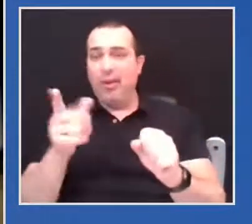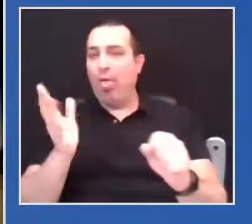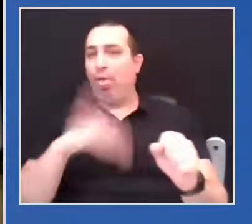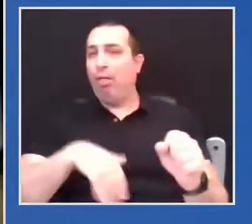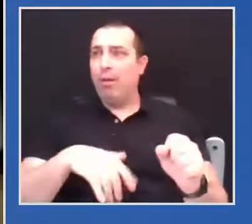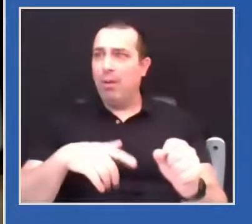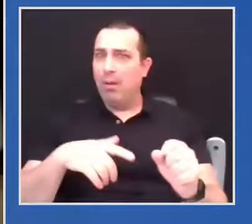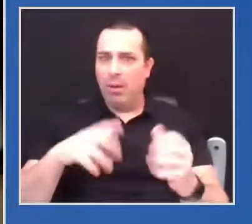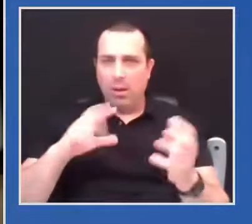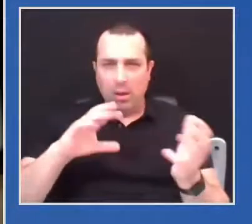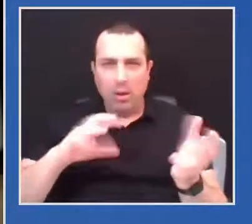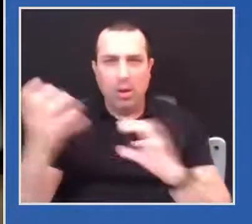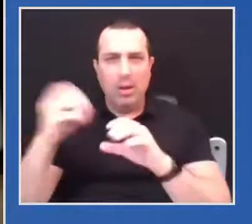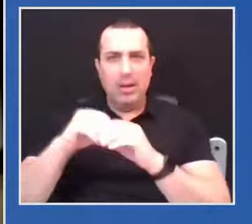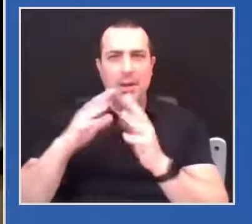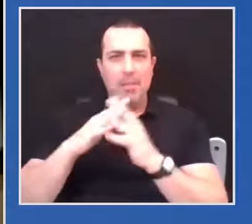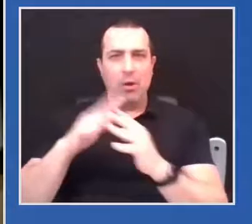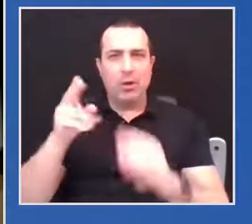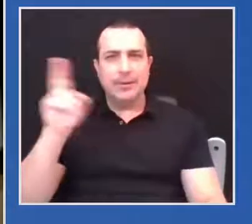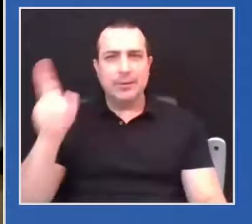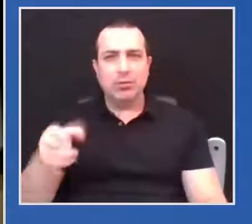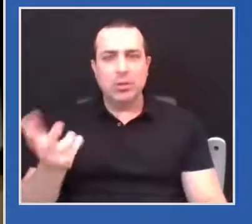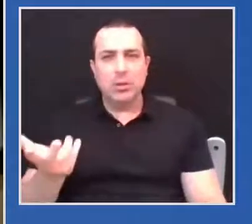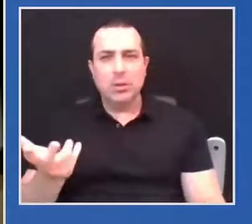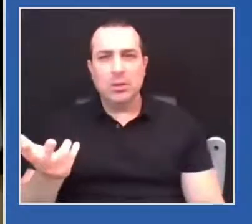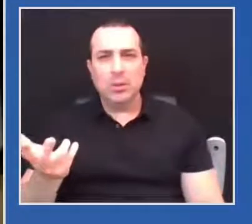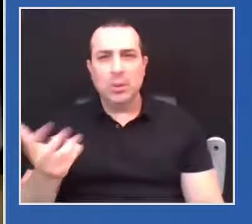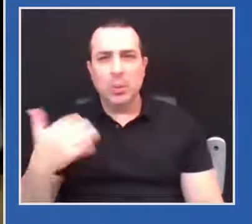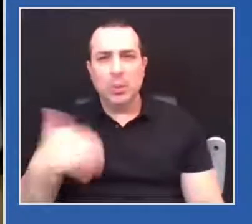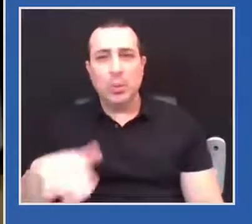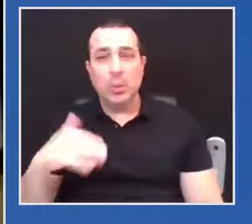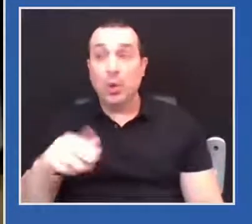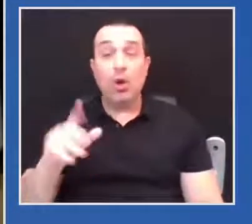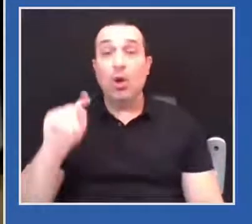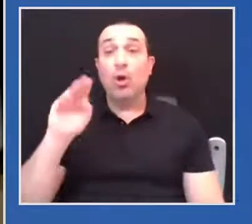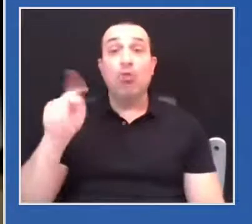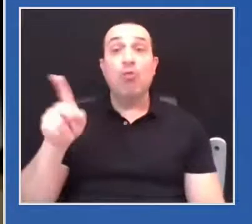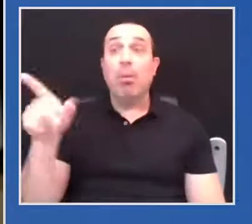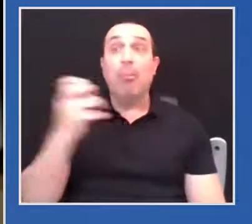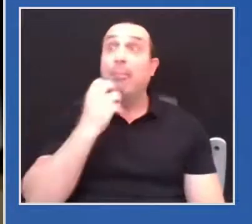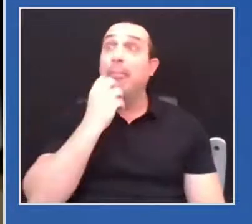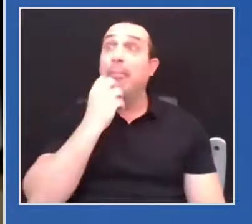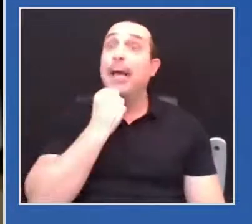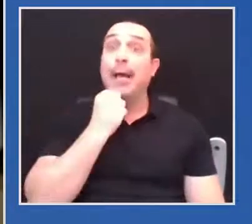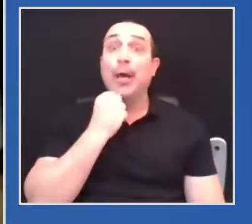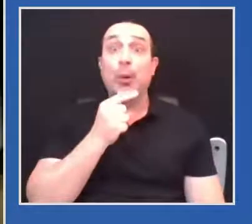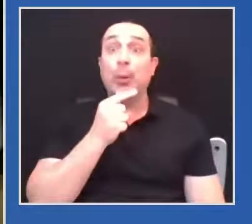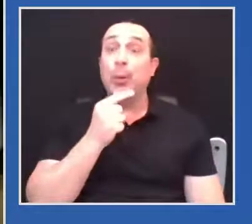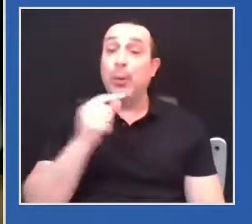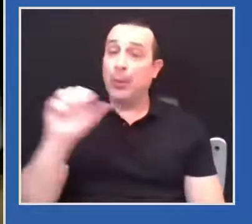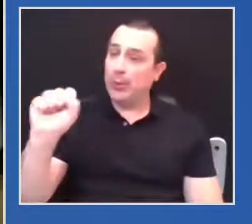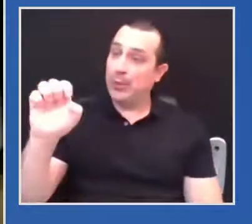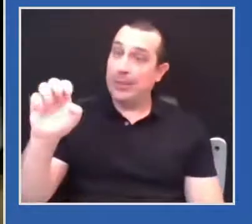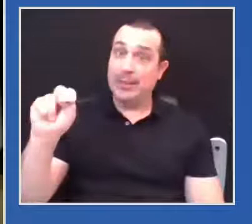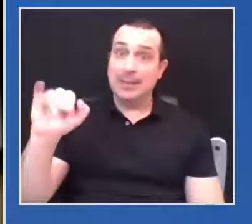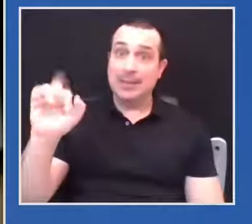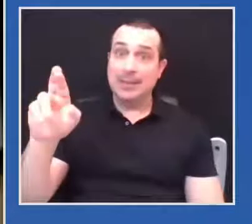history. The only senior that Donald Trump cares about, the only senior is senior Donald